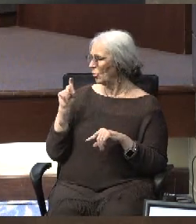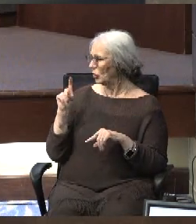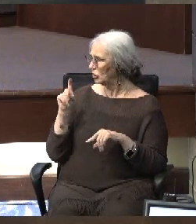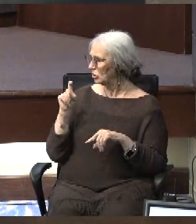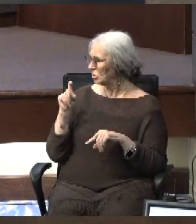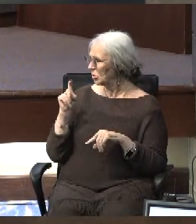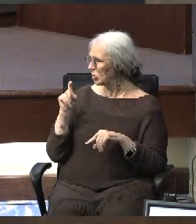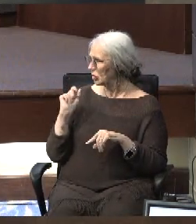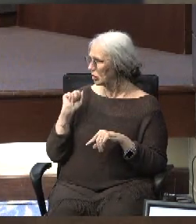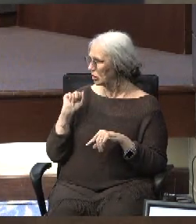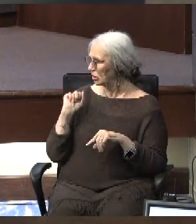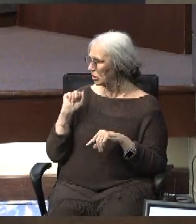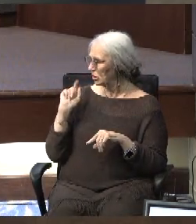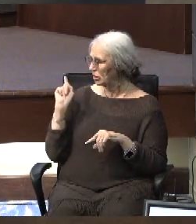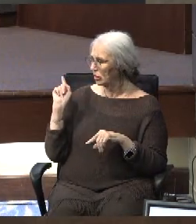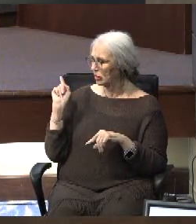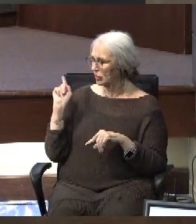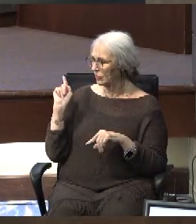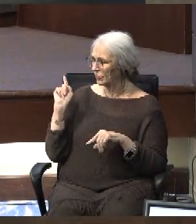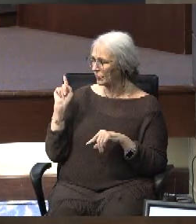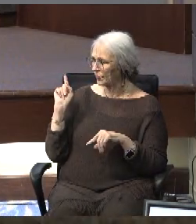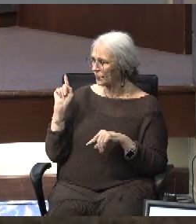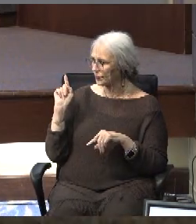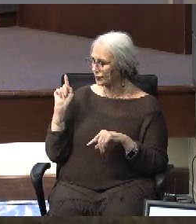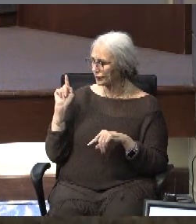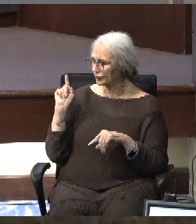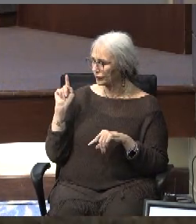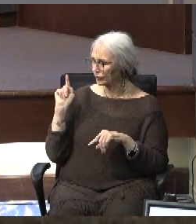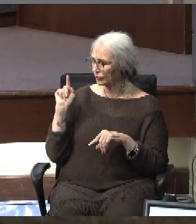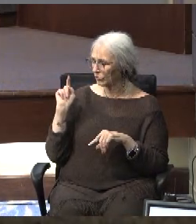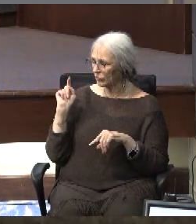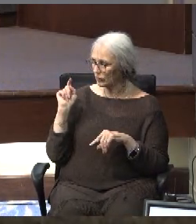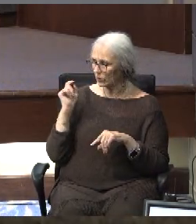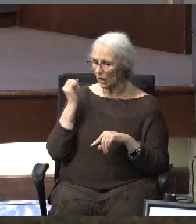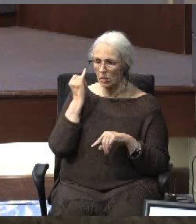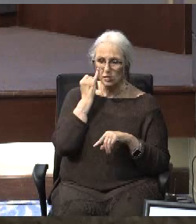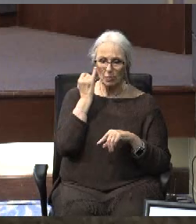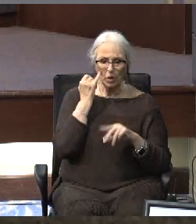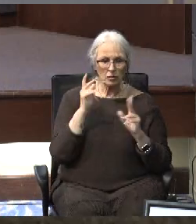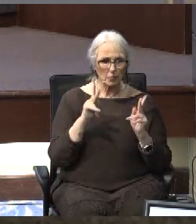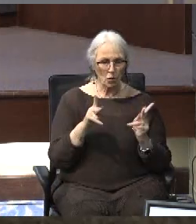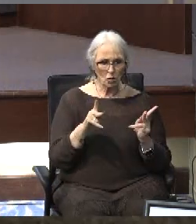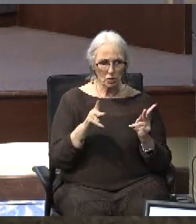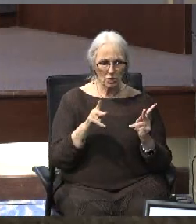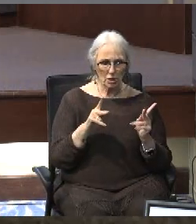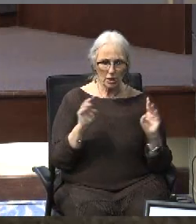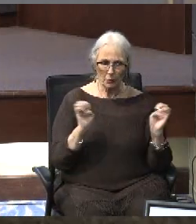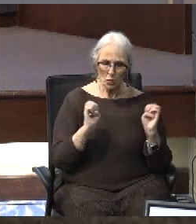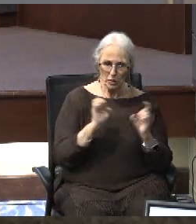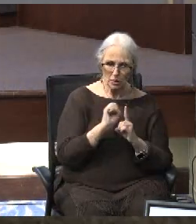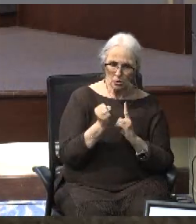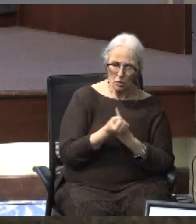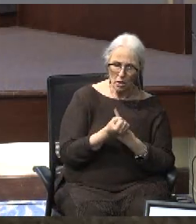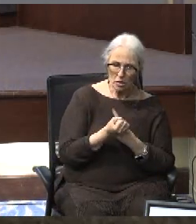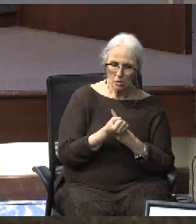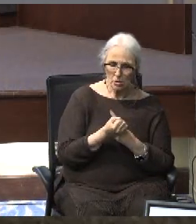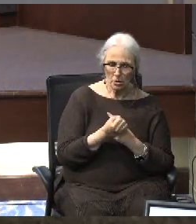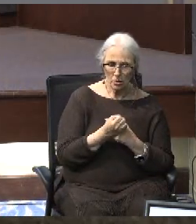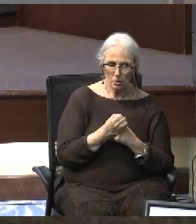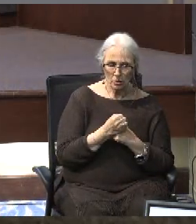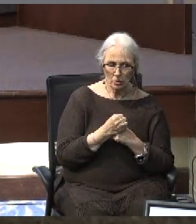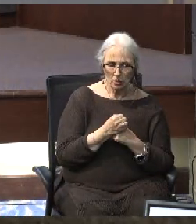go ahead. If a person is in crisis, and